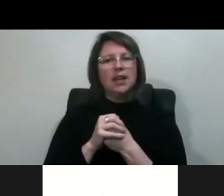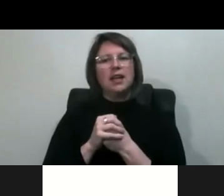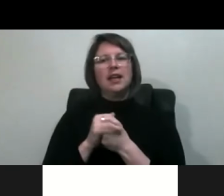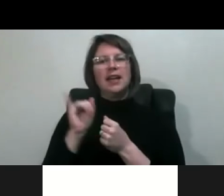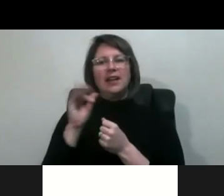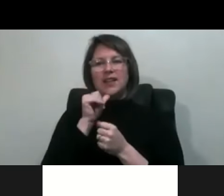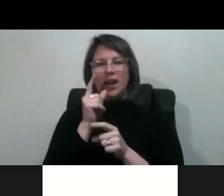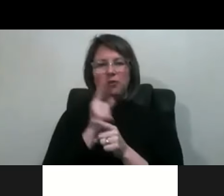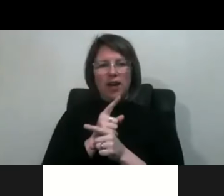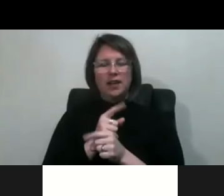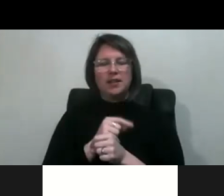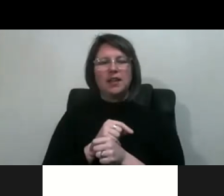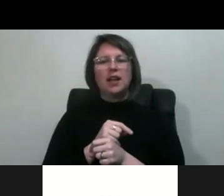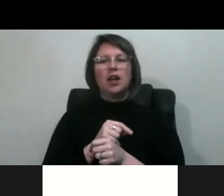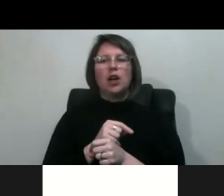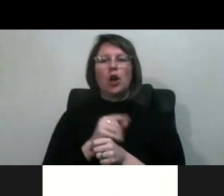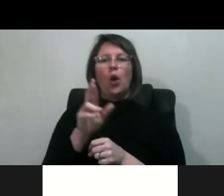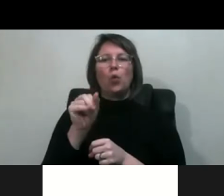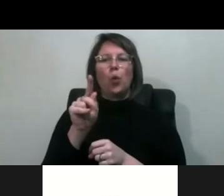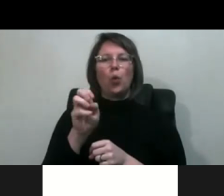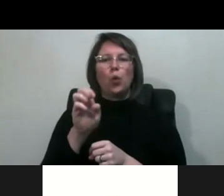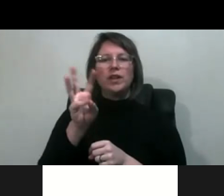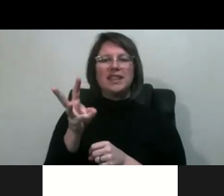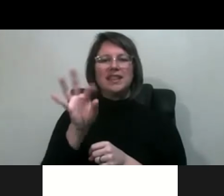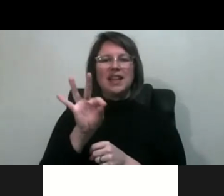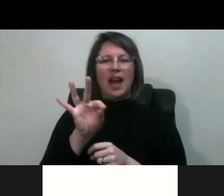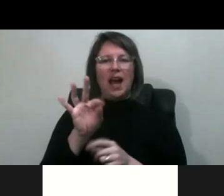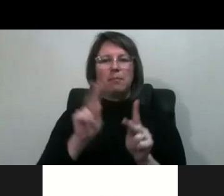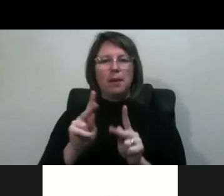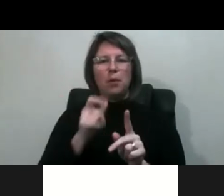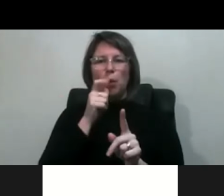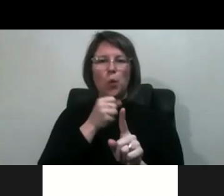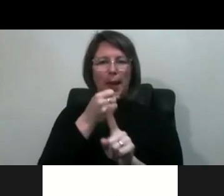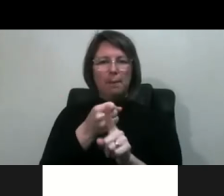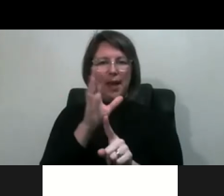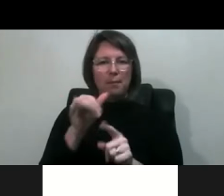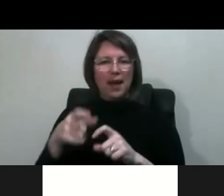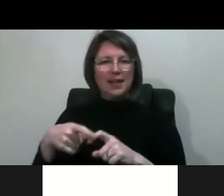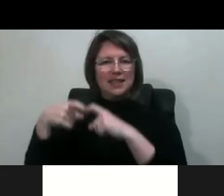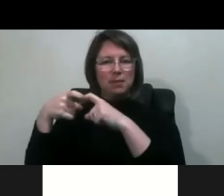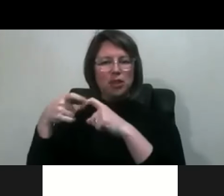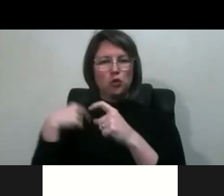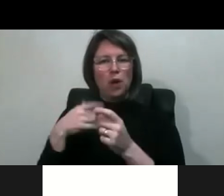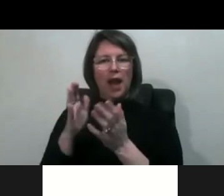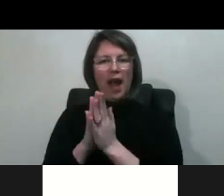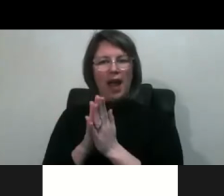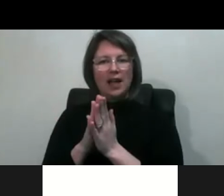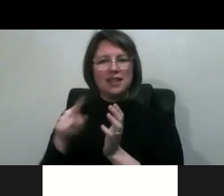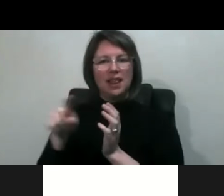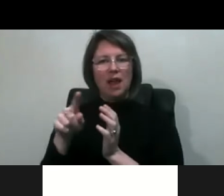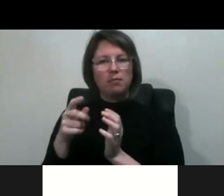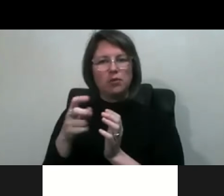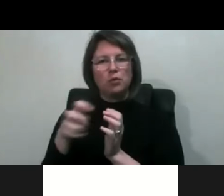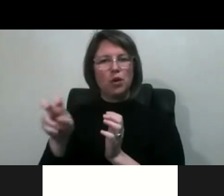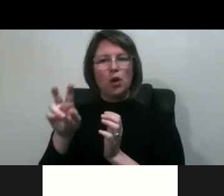this correct. On the Route 69, for folks that are impacted by this suspension, we asked them that they take the Route